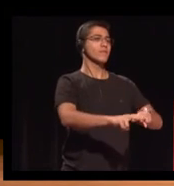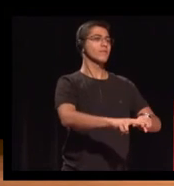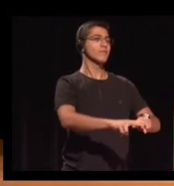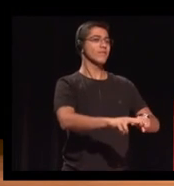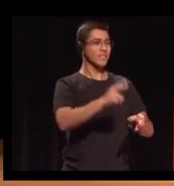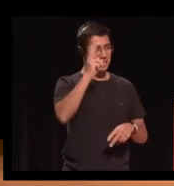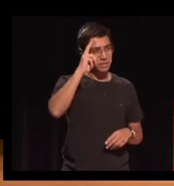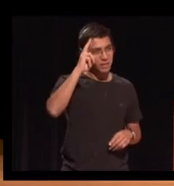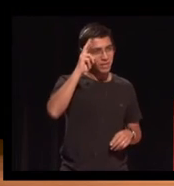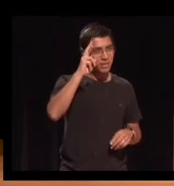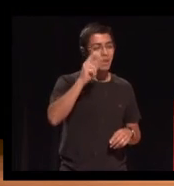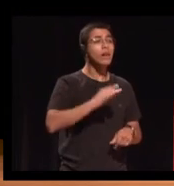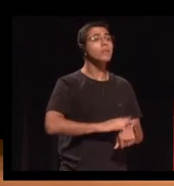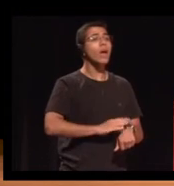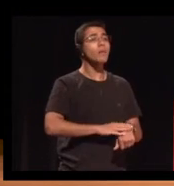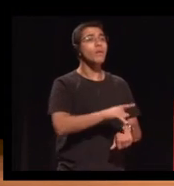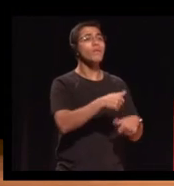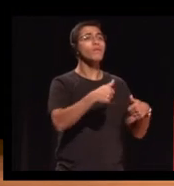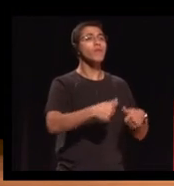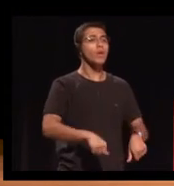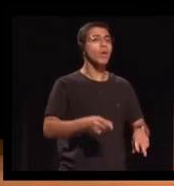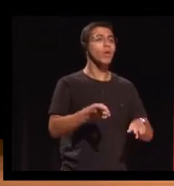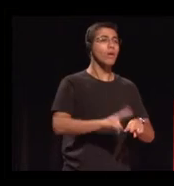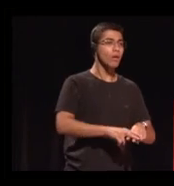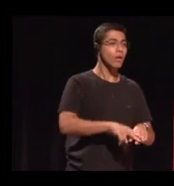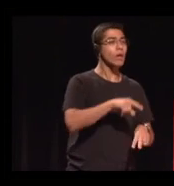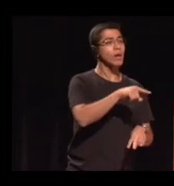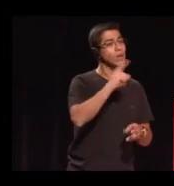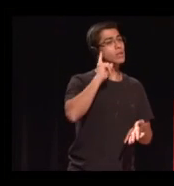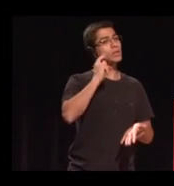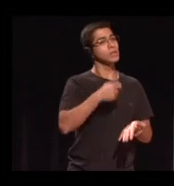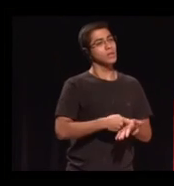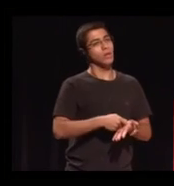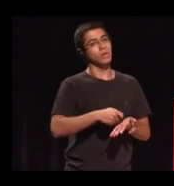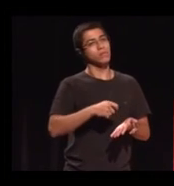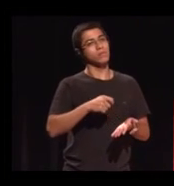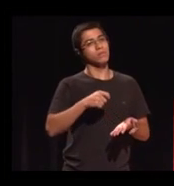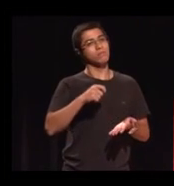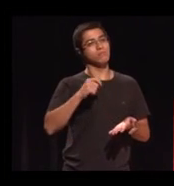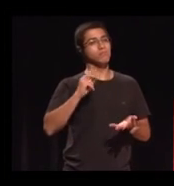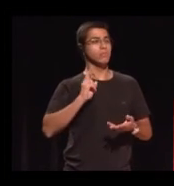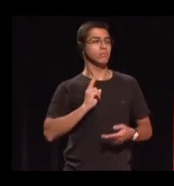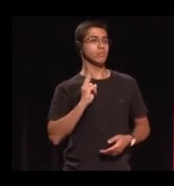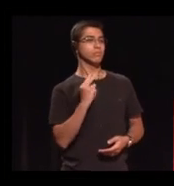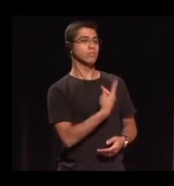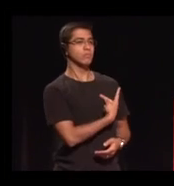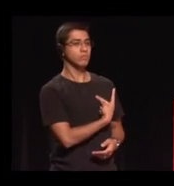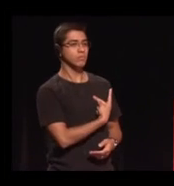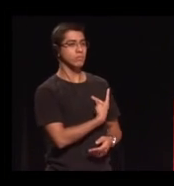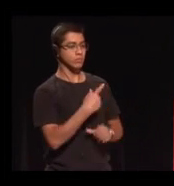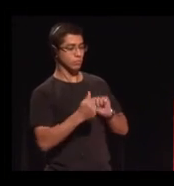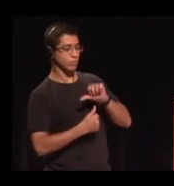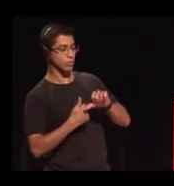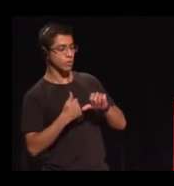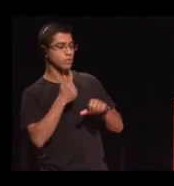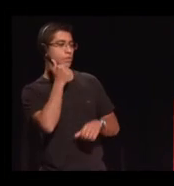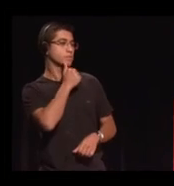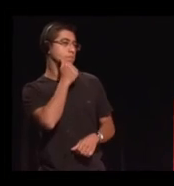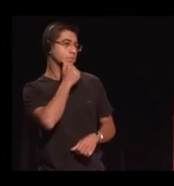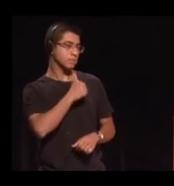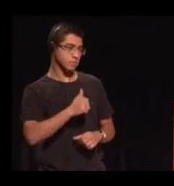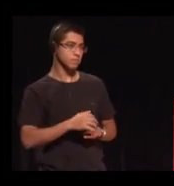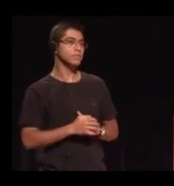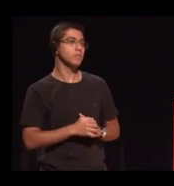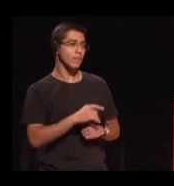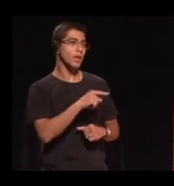and be named Chelsea Manning from now on. And nobody had seen who Chelsea Manning was. And